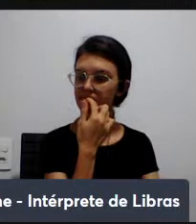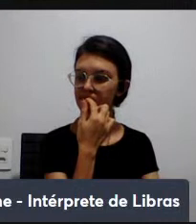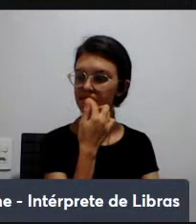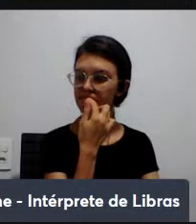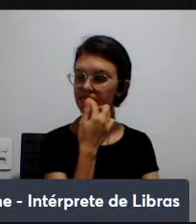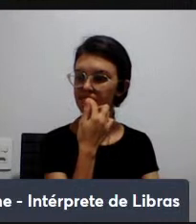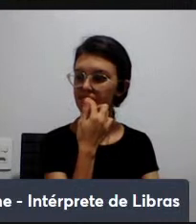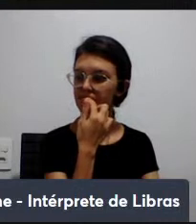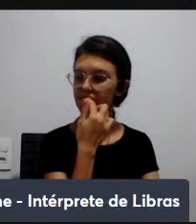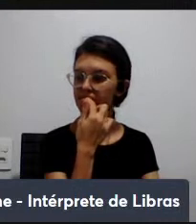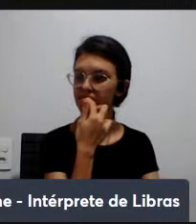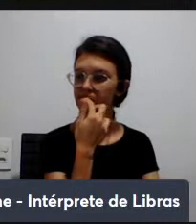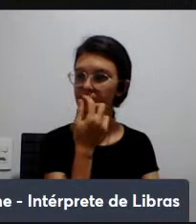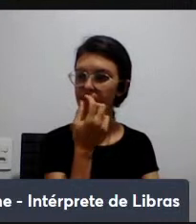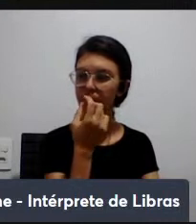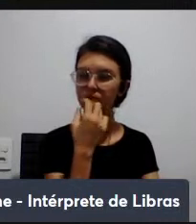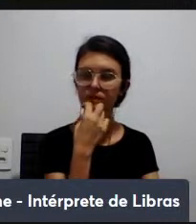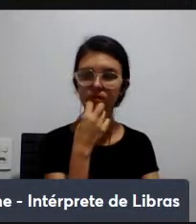inequalities,